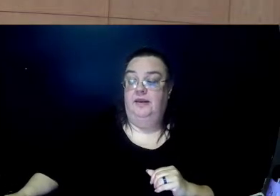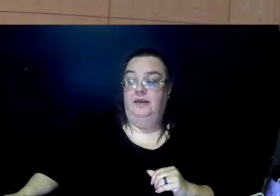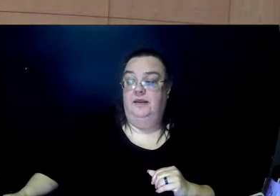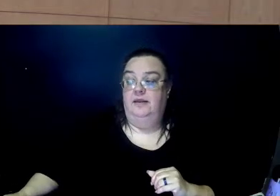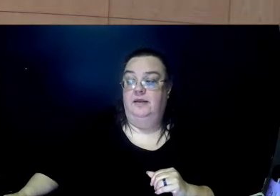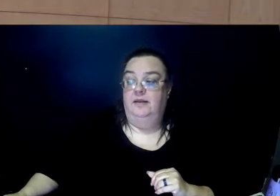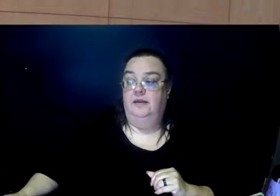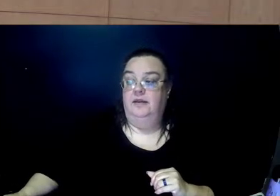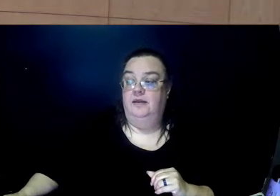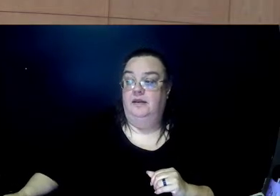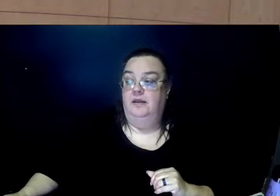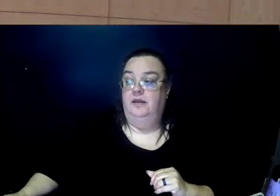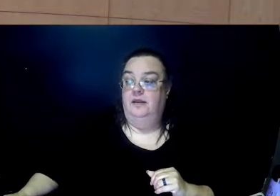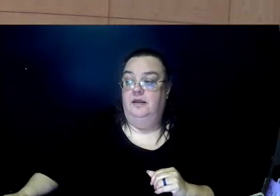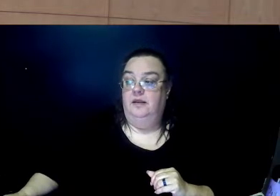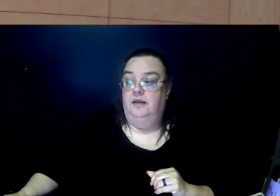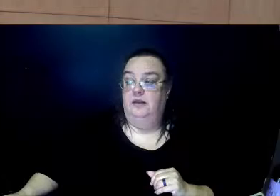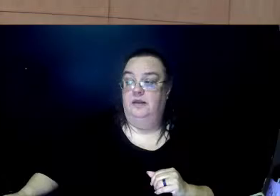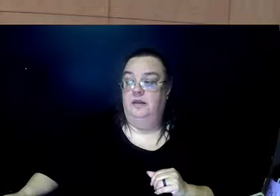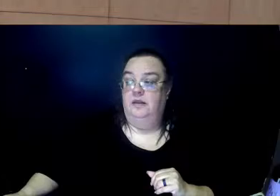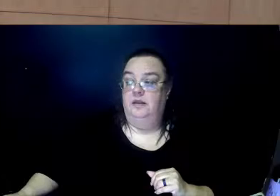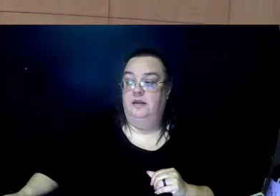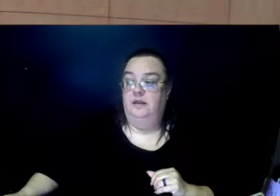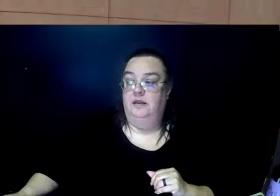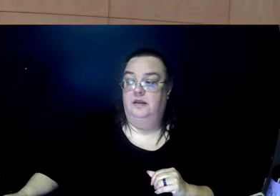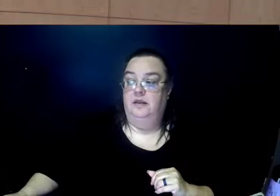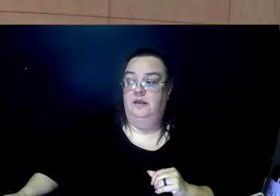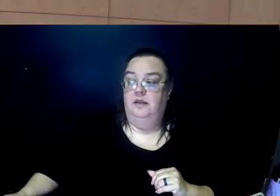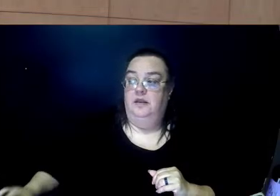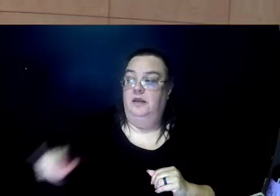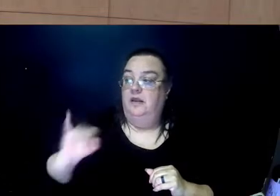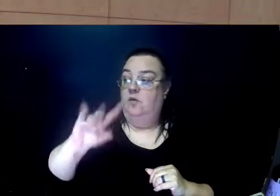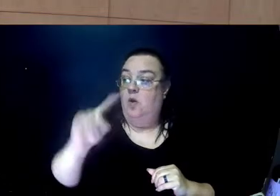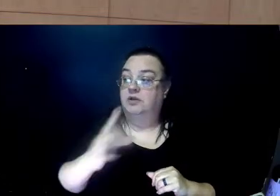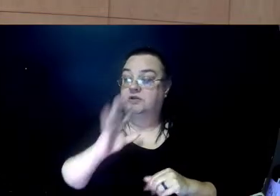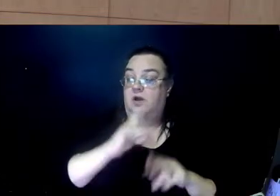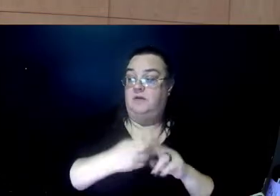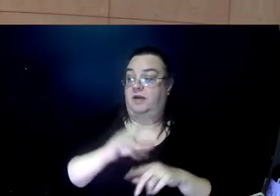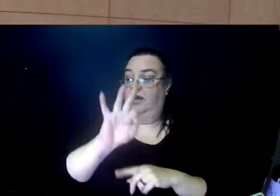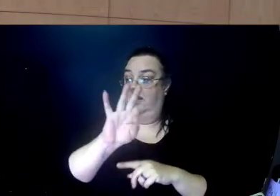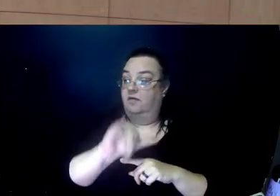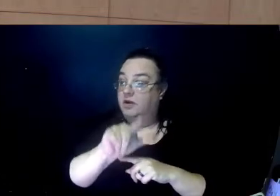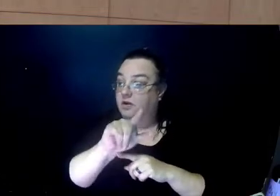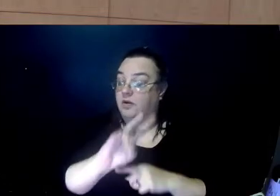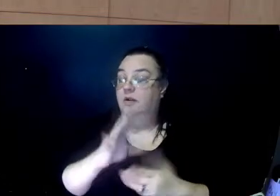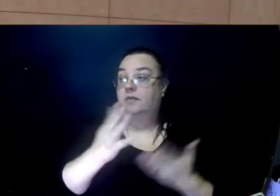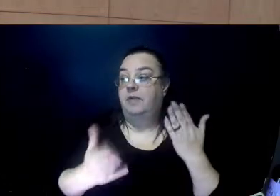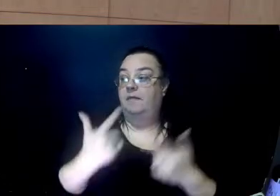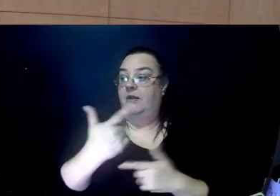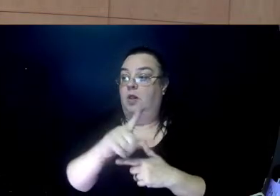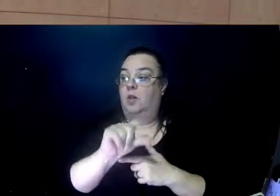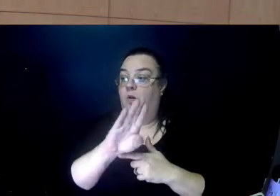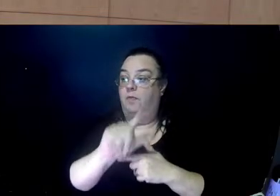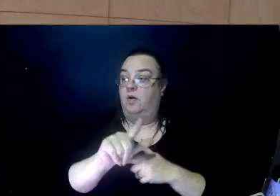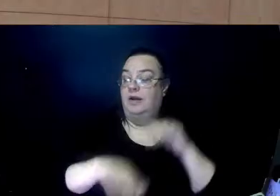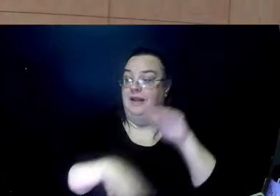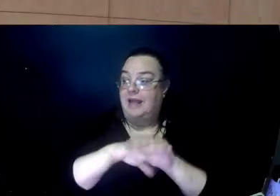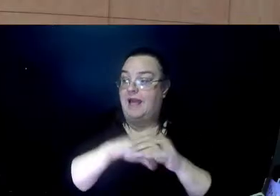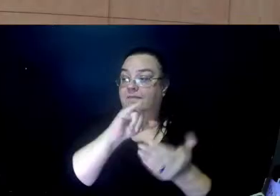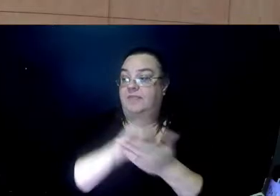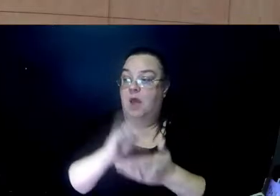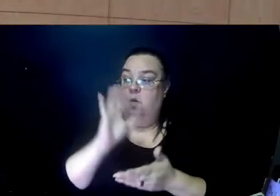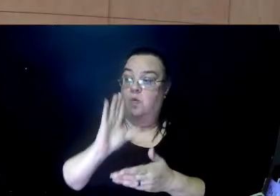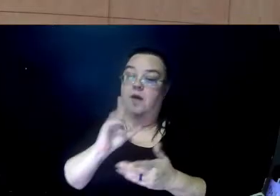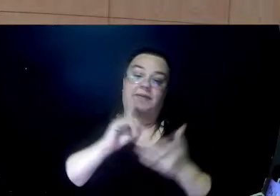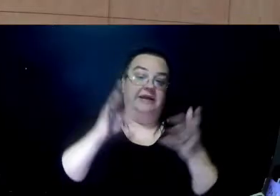if we're only really talking about FY '27, there's probably a global cap that will be dictated by